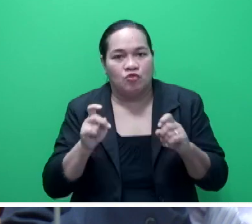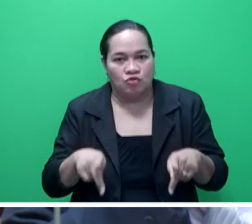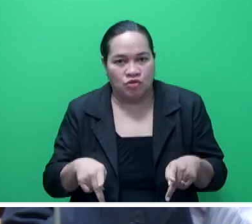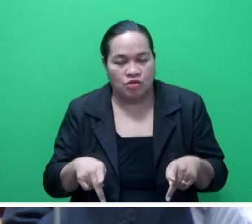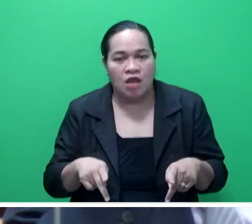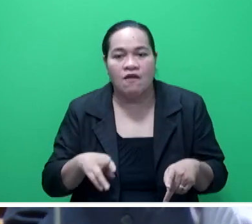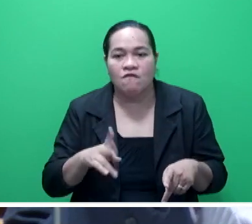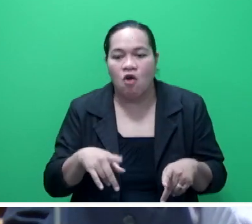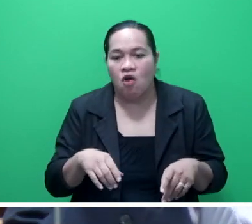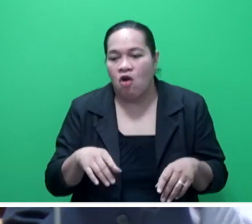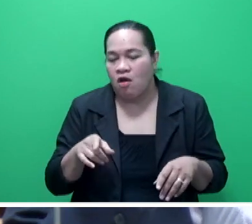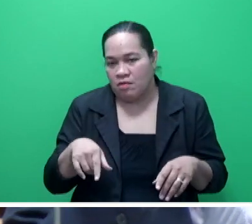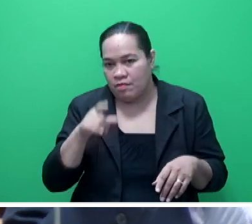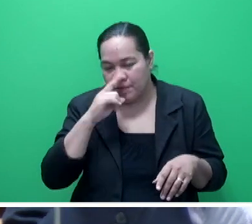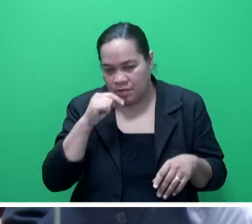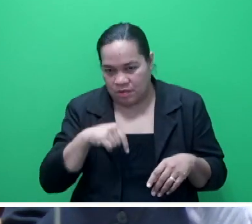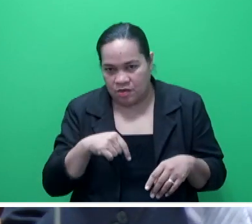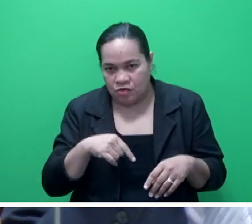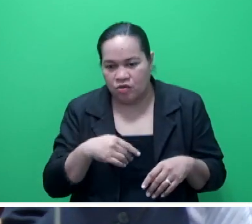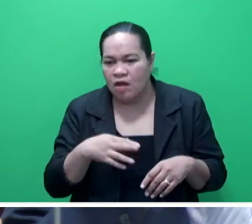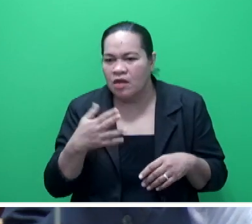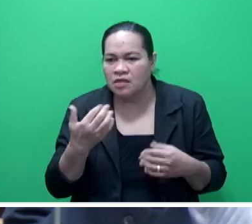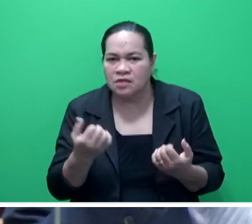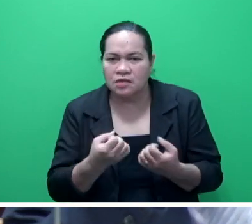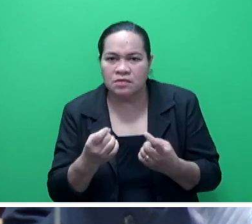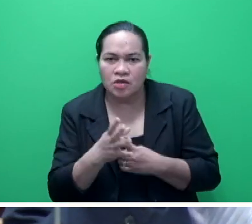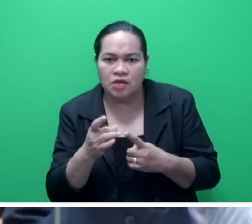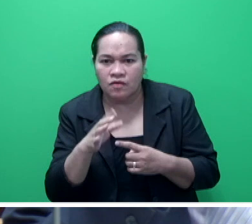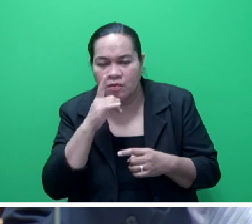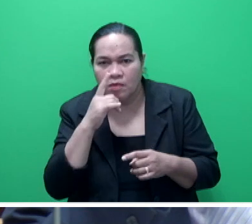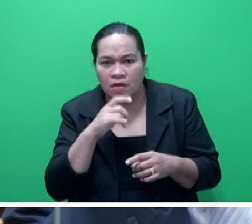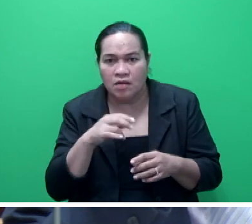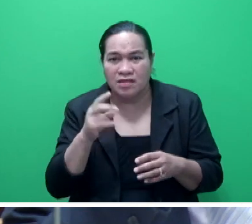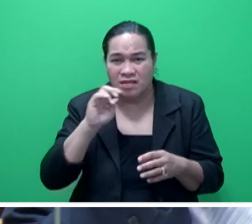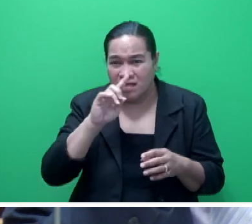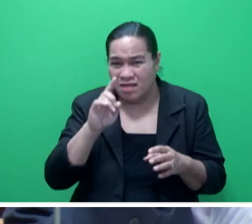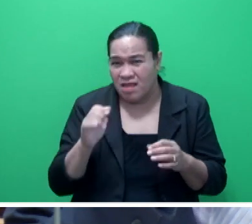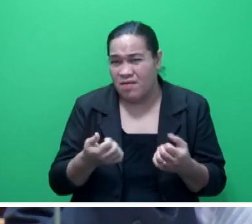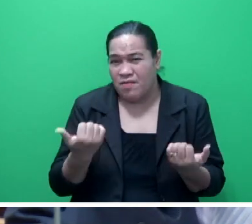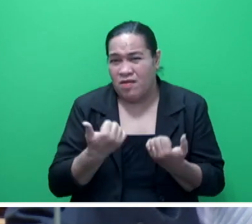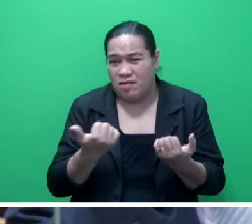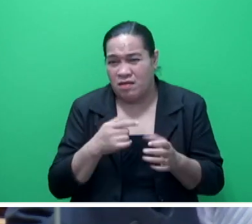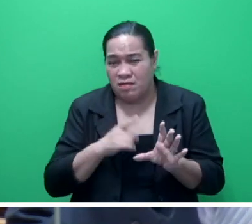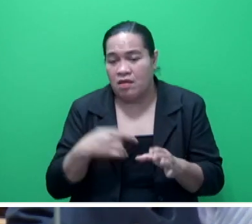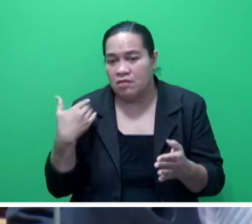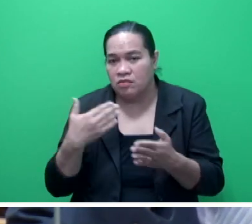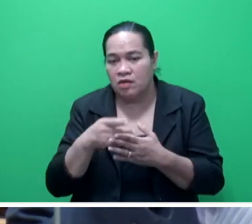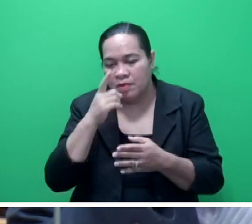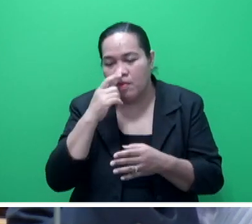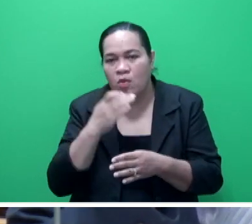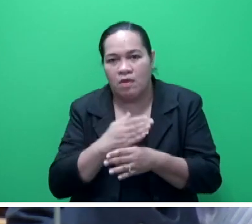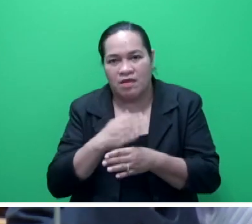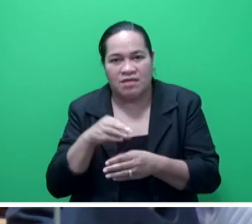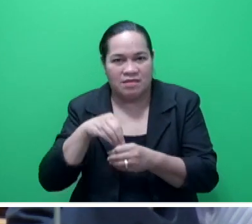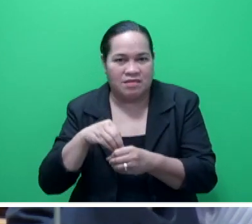ordinary Fijians and restoring livelihoods for thousands of Fijians who for years have actually depended on the tourism sector. I think we all know that.